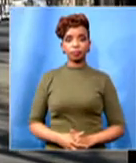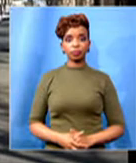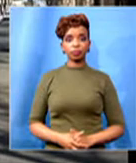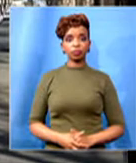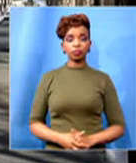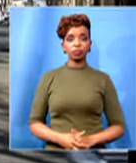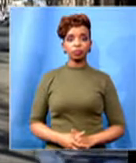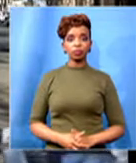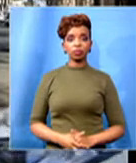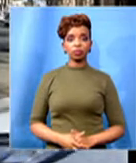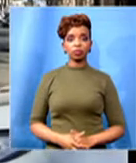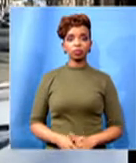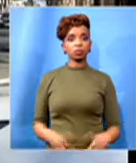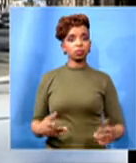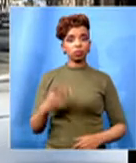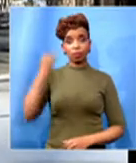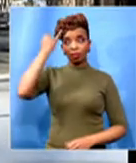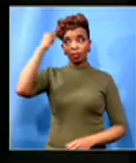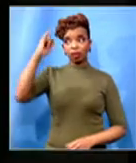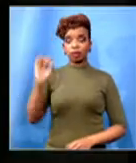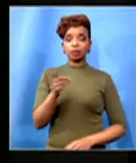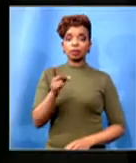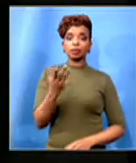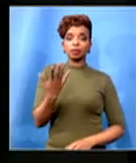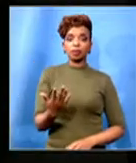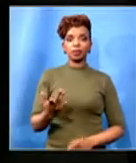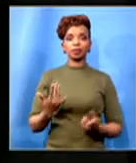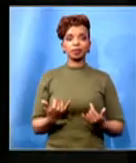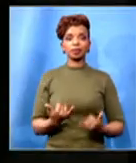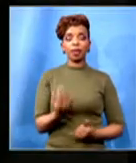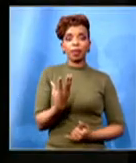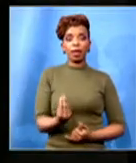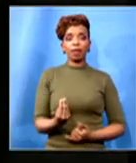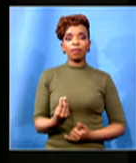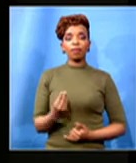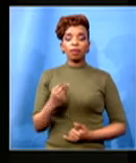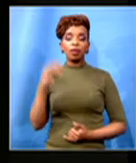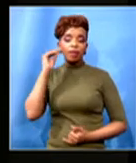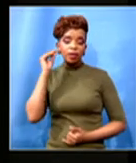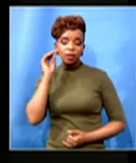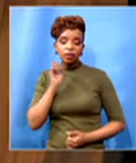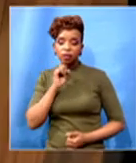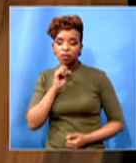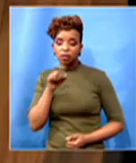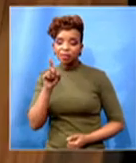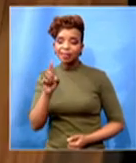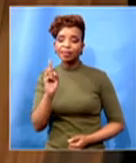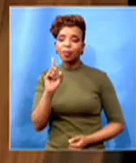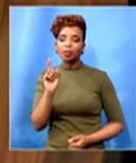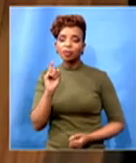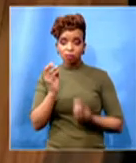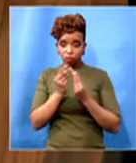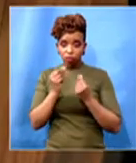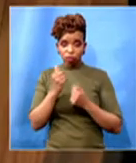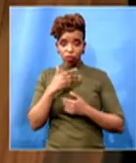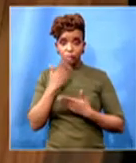The idea is we help corporates with their waste problems, so we find out from them what it is that they don't have a solution for. We've got a lot of